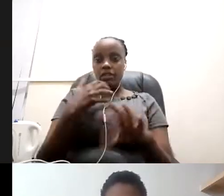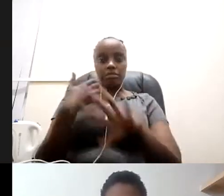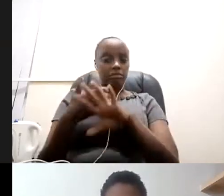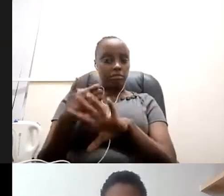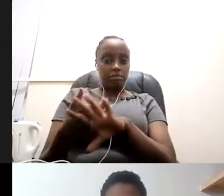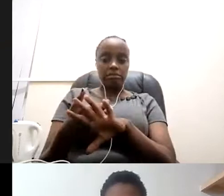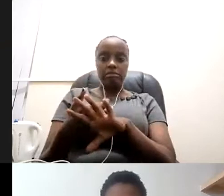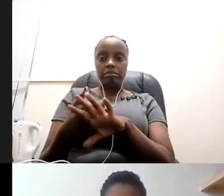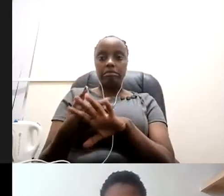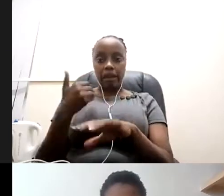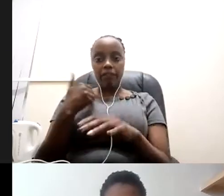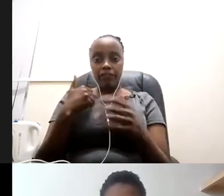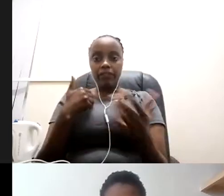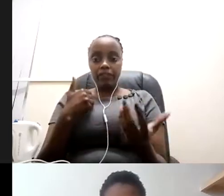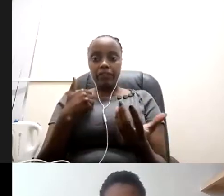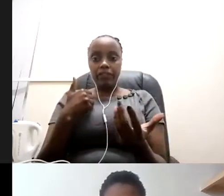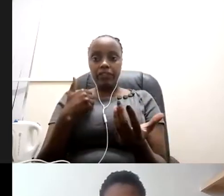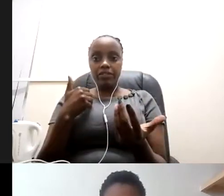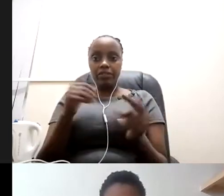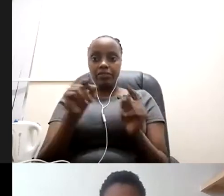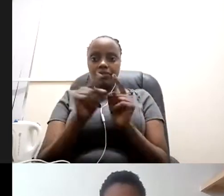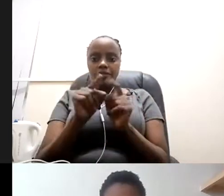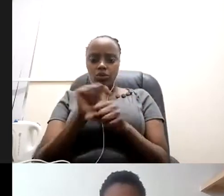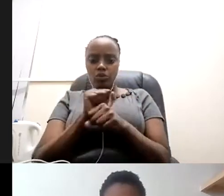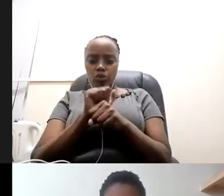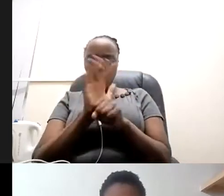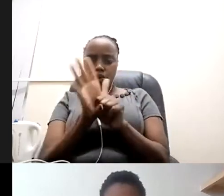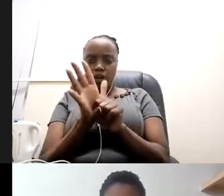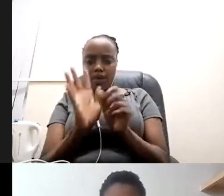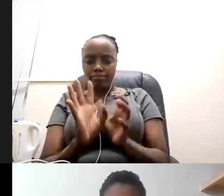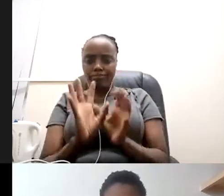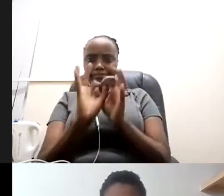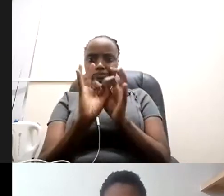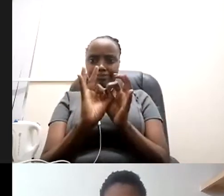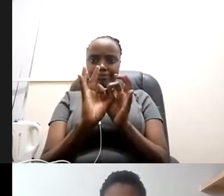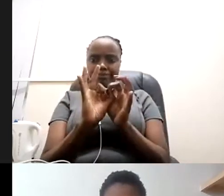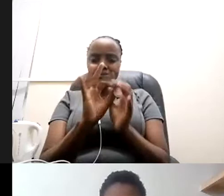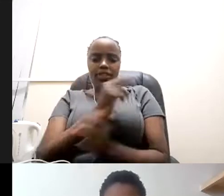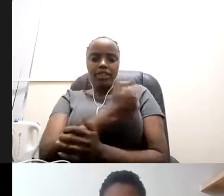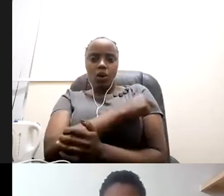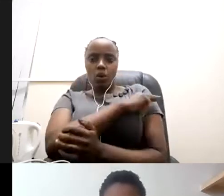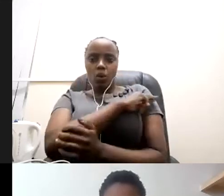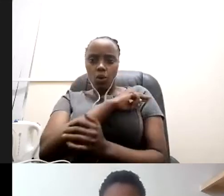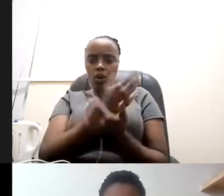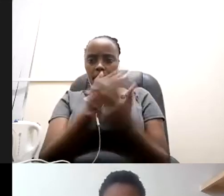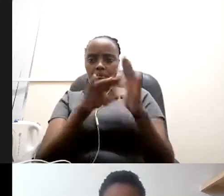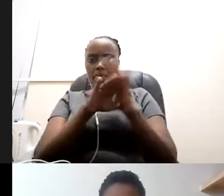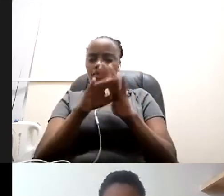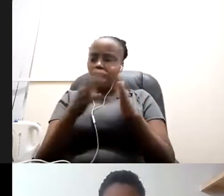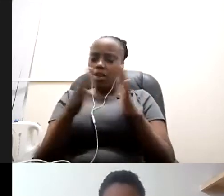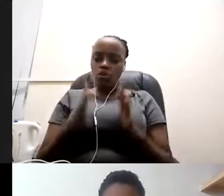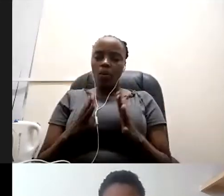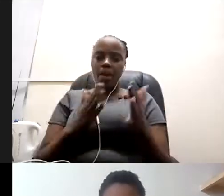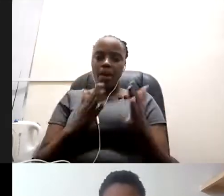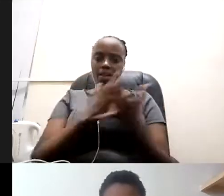in relation to COVID-19, the use of the hospitals, the exercise of human rights during